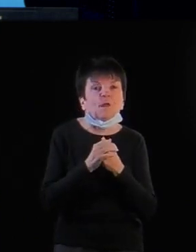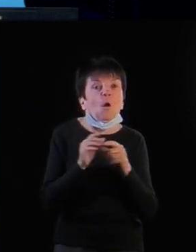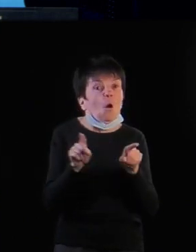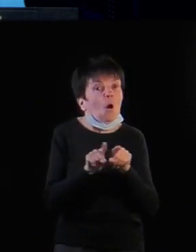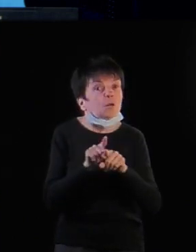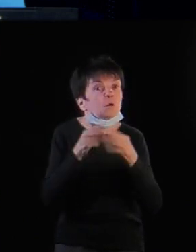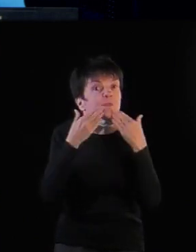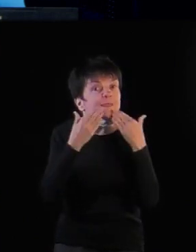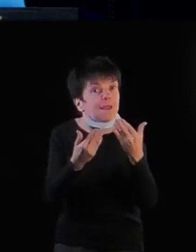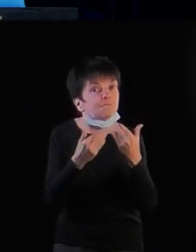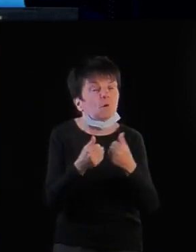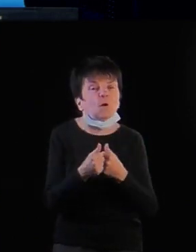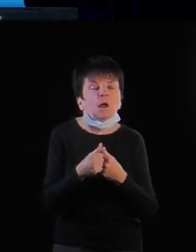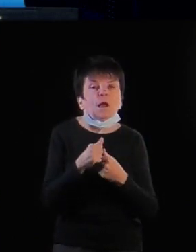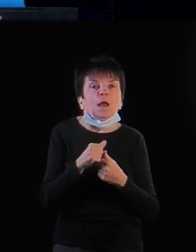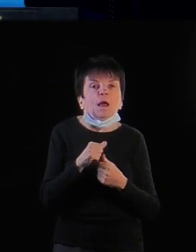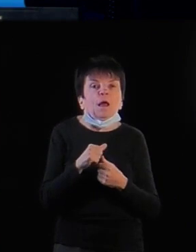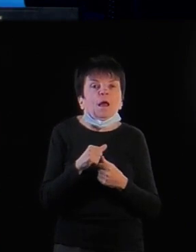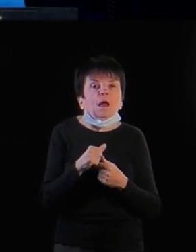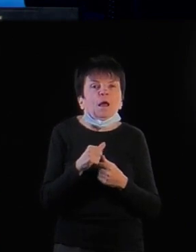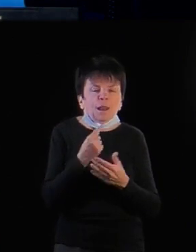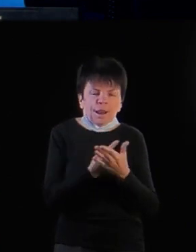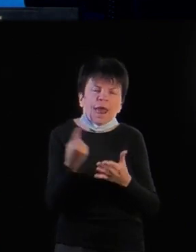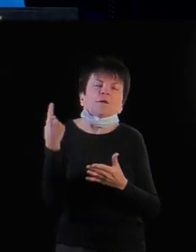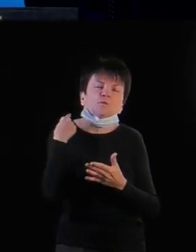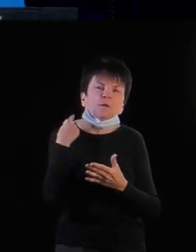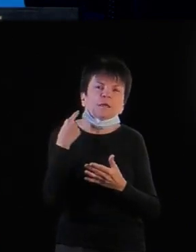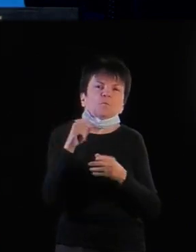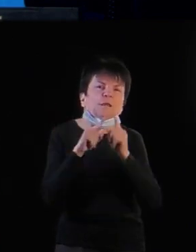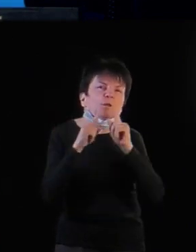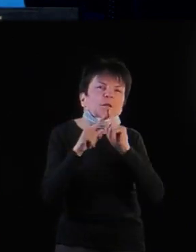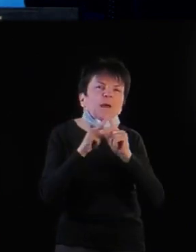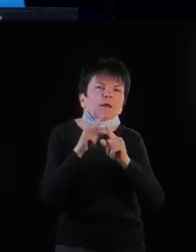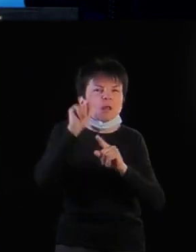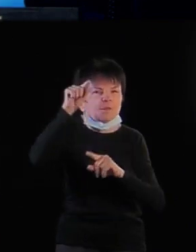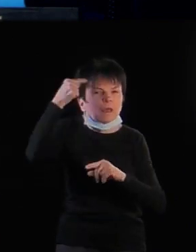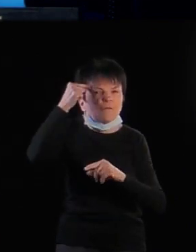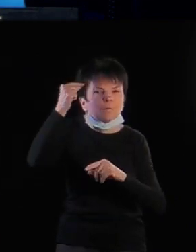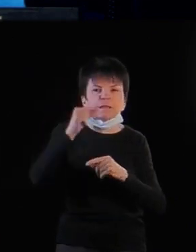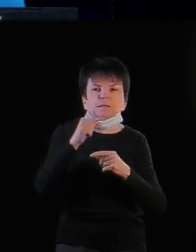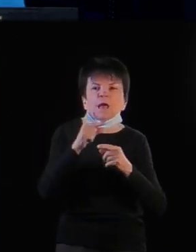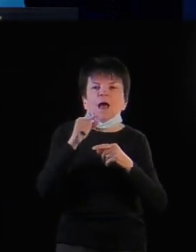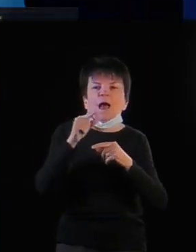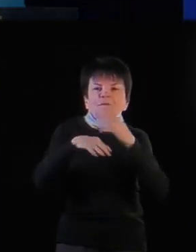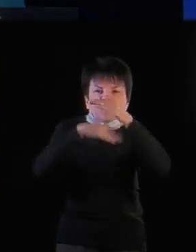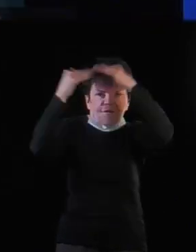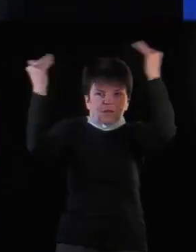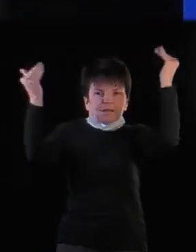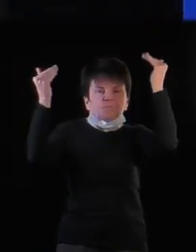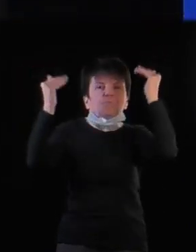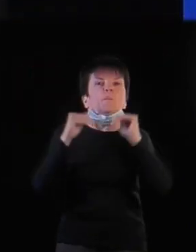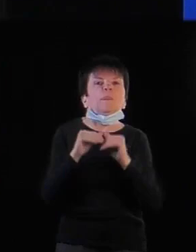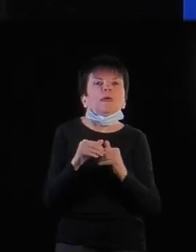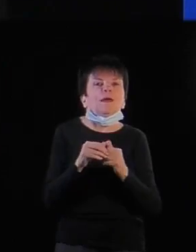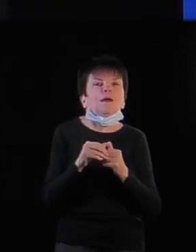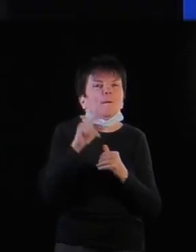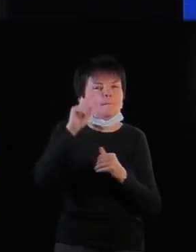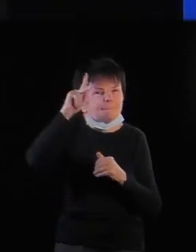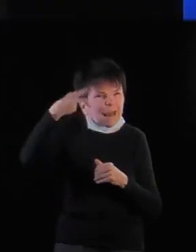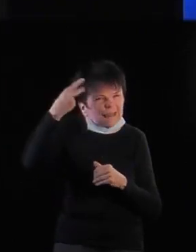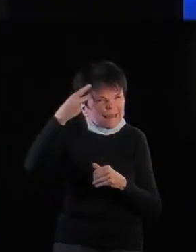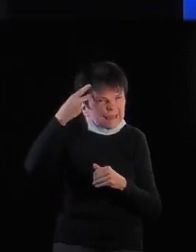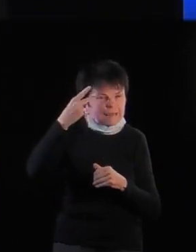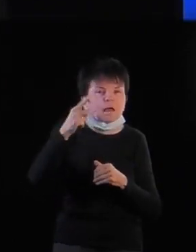am I a citizen of heaven, but last week we talked about the governance of heaven, the politics of heaven, that you know, we In